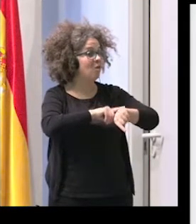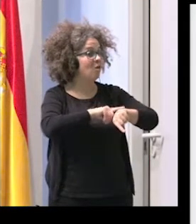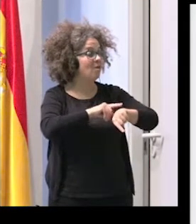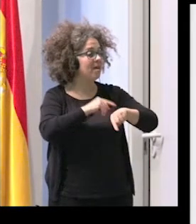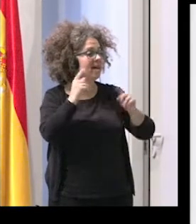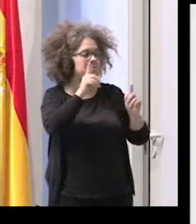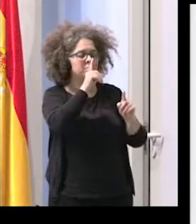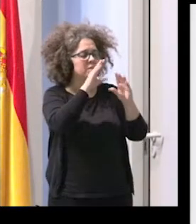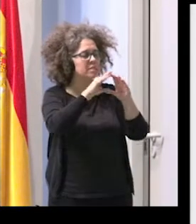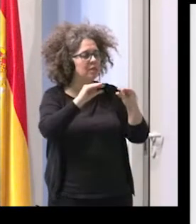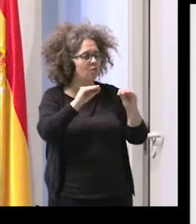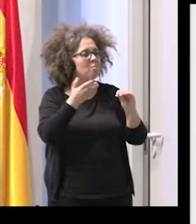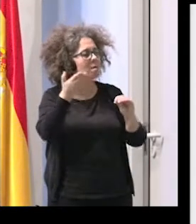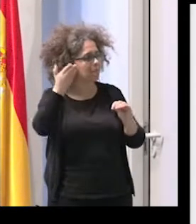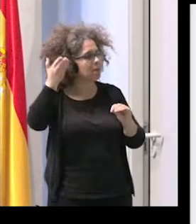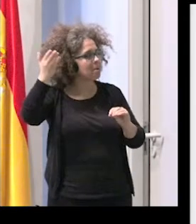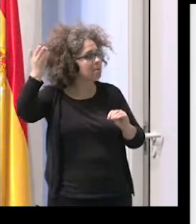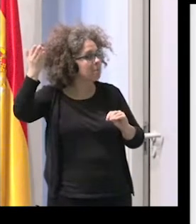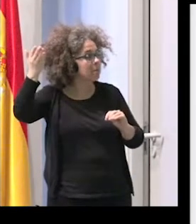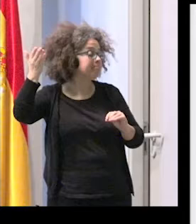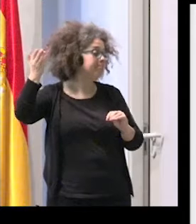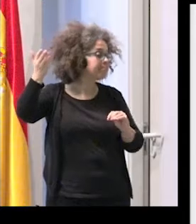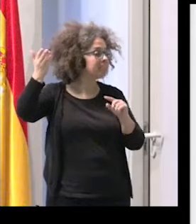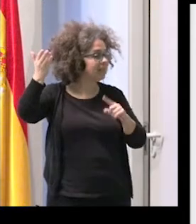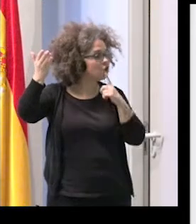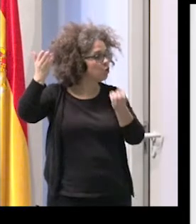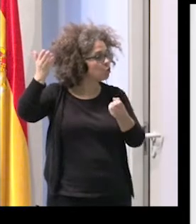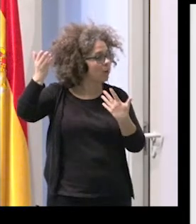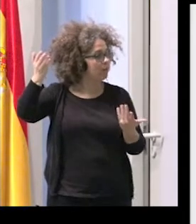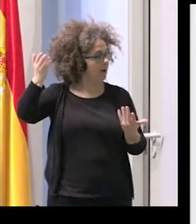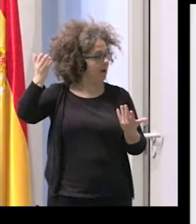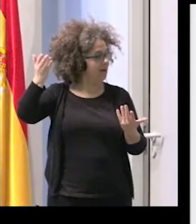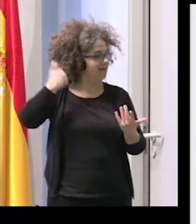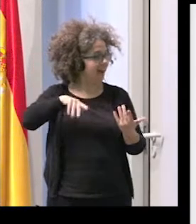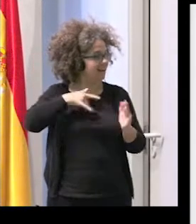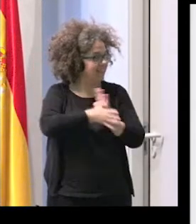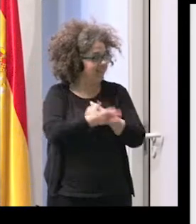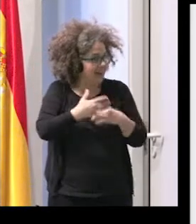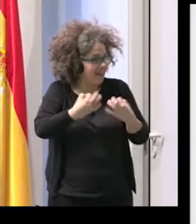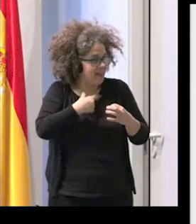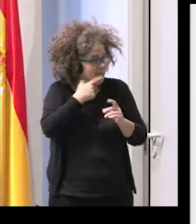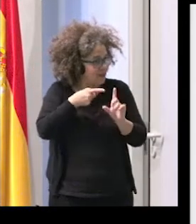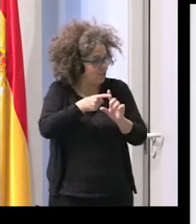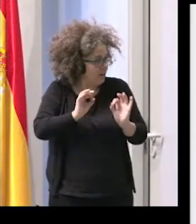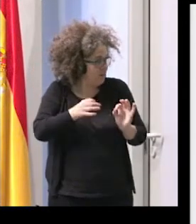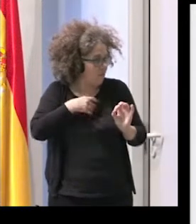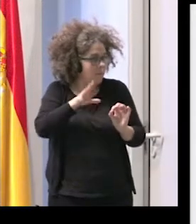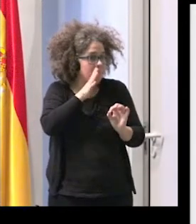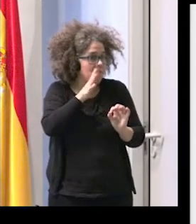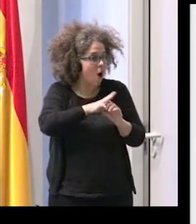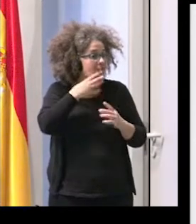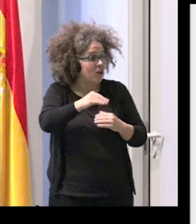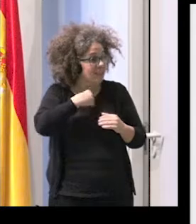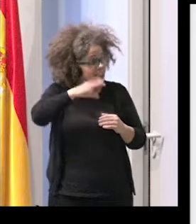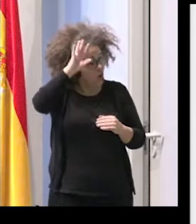us about the challenges of listening in difficult situations for children with hearing loss.